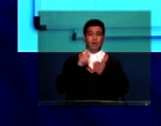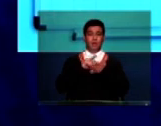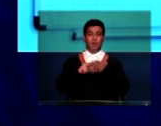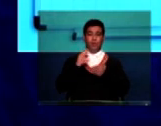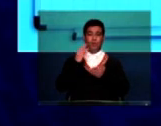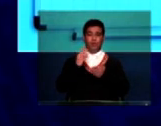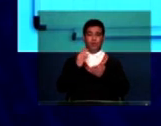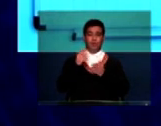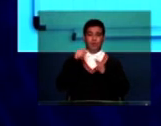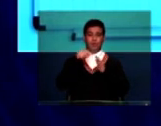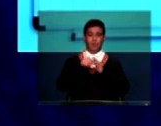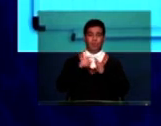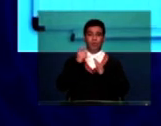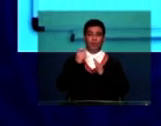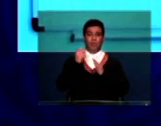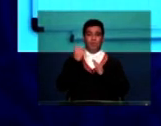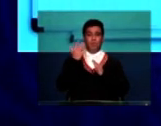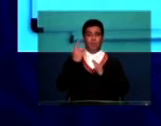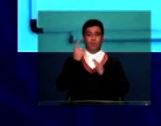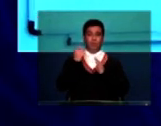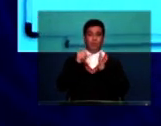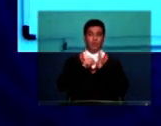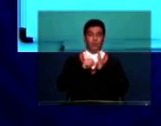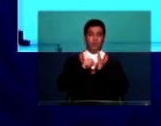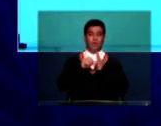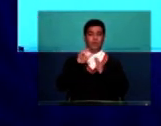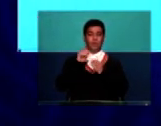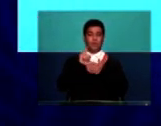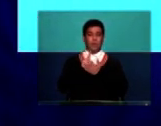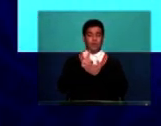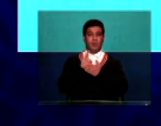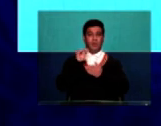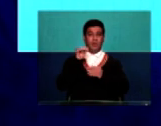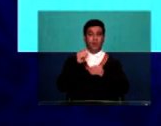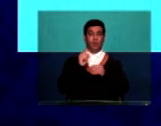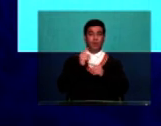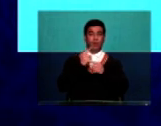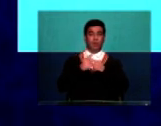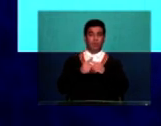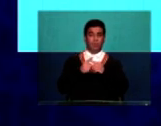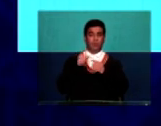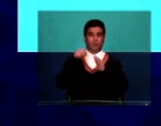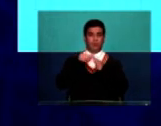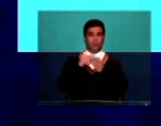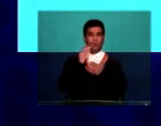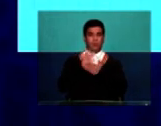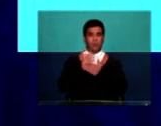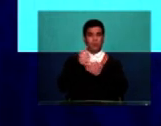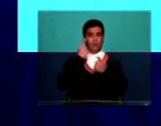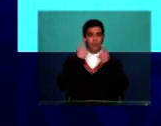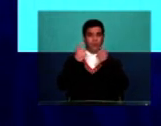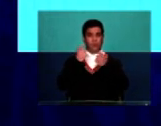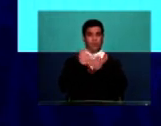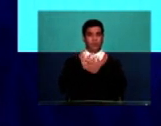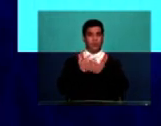84-bet, 105-va 106-masalalarni hamda Qo'shimcha masalalar to'plamidan mavzuga